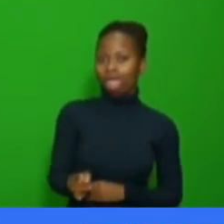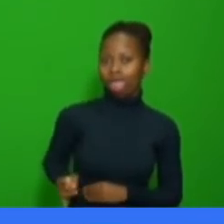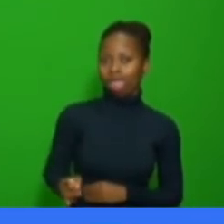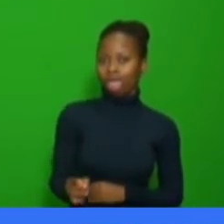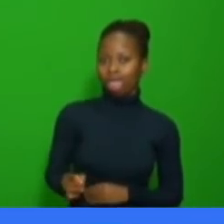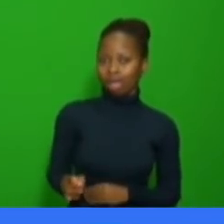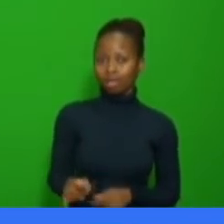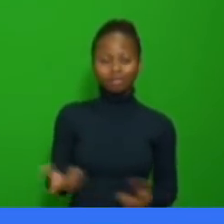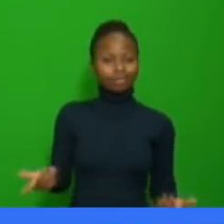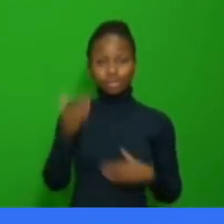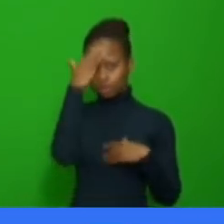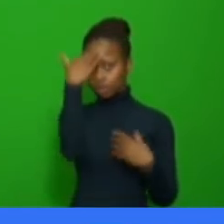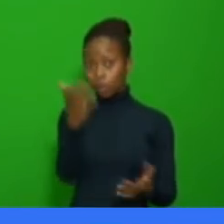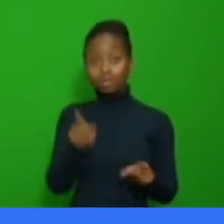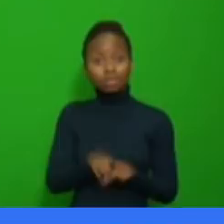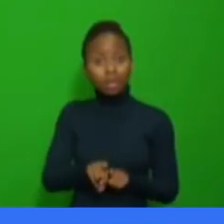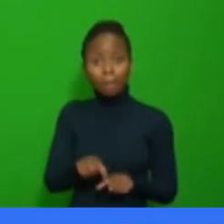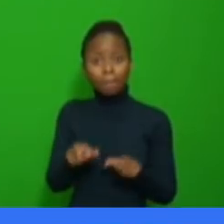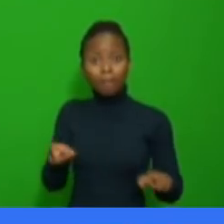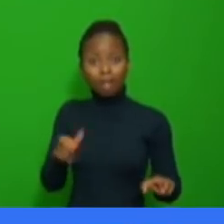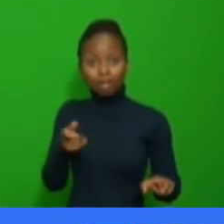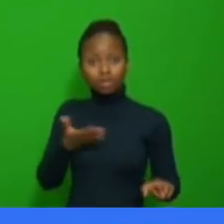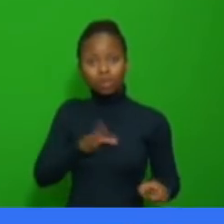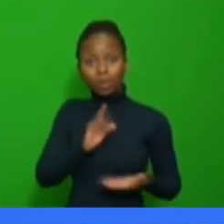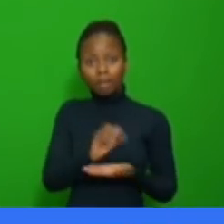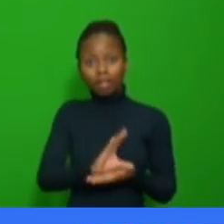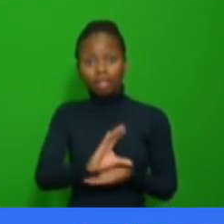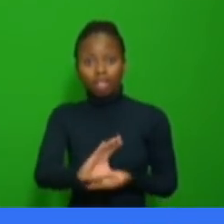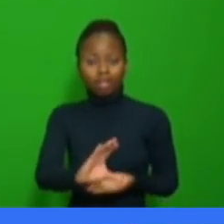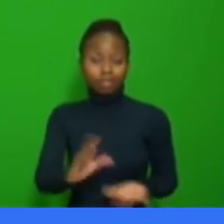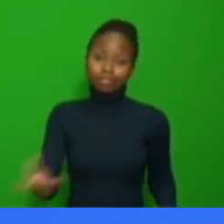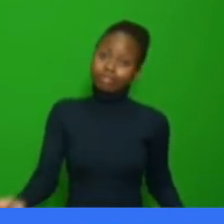not making the investment at all.